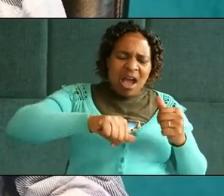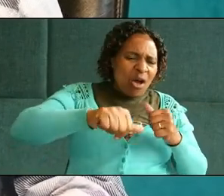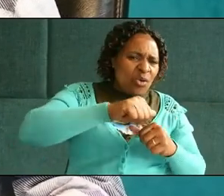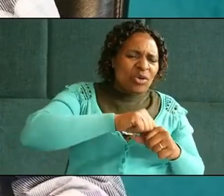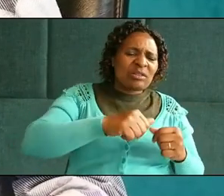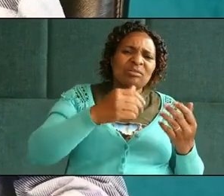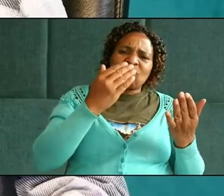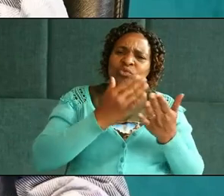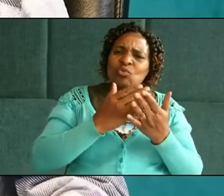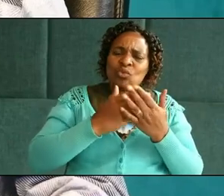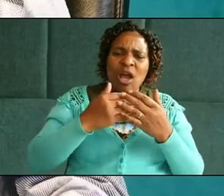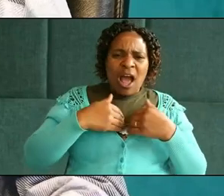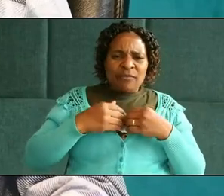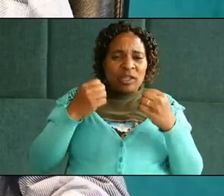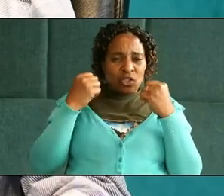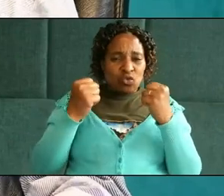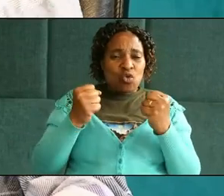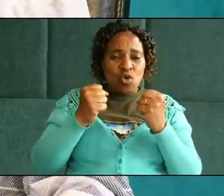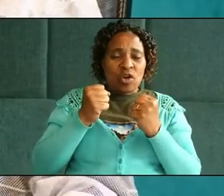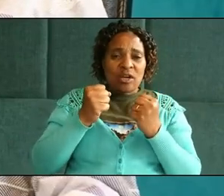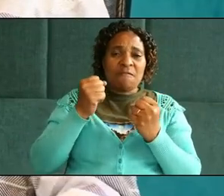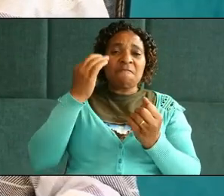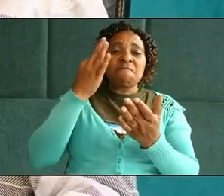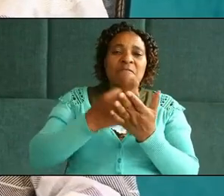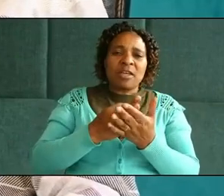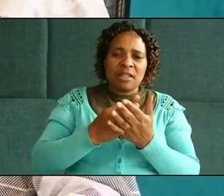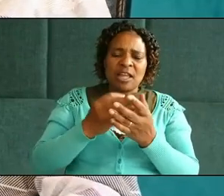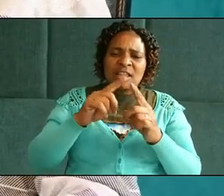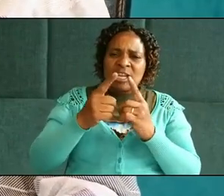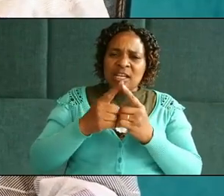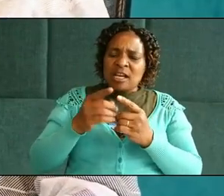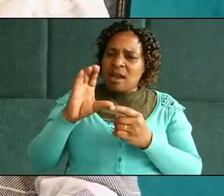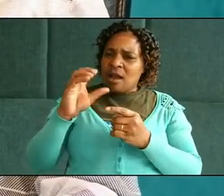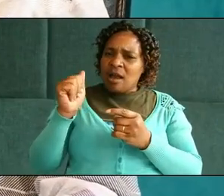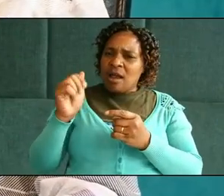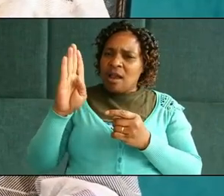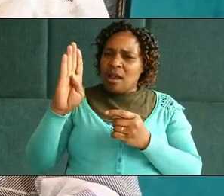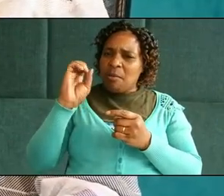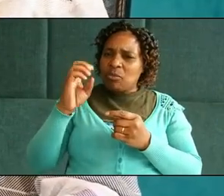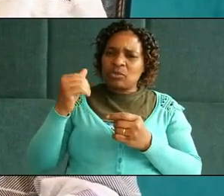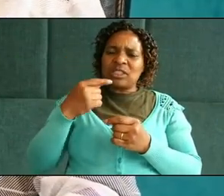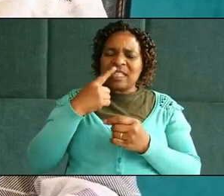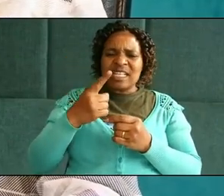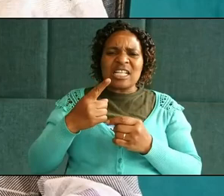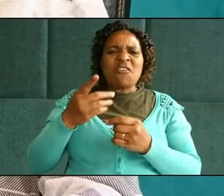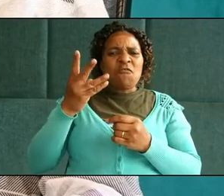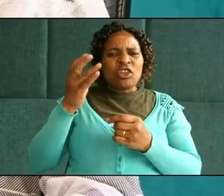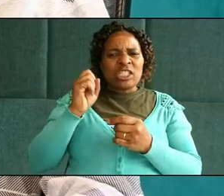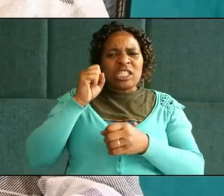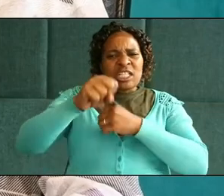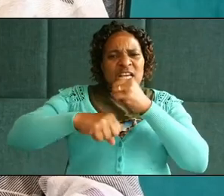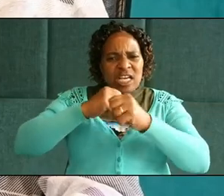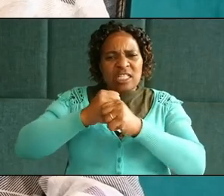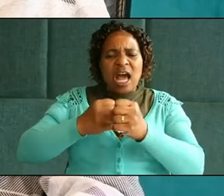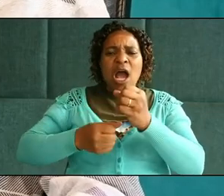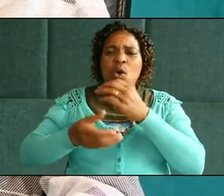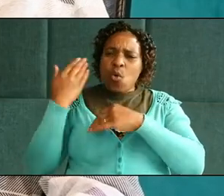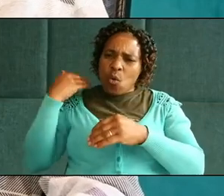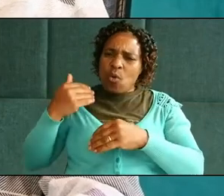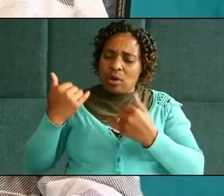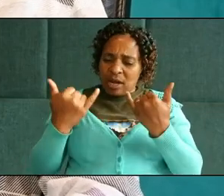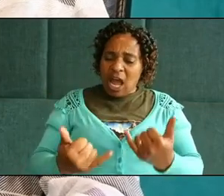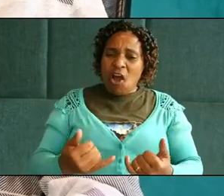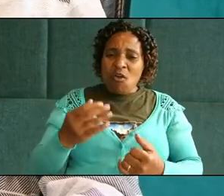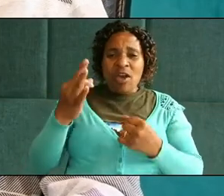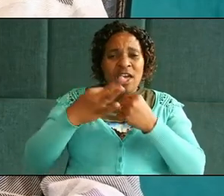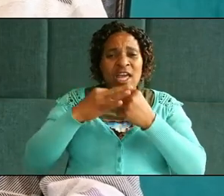having strong faith. And Caleb added that, the strength I had 40 years ago, now that I am 85,